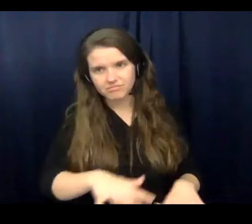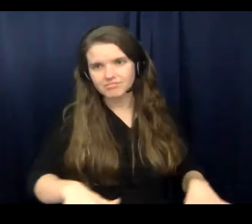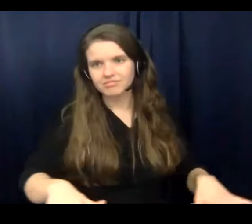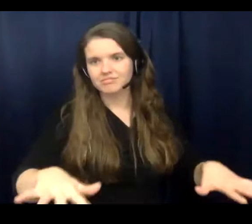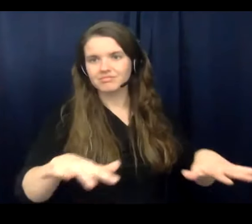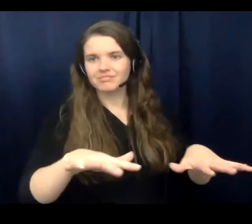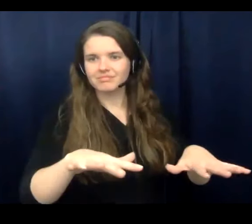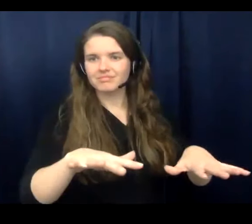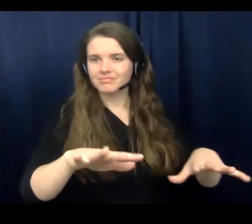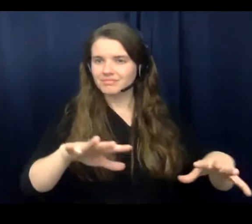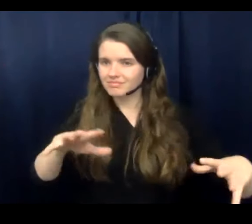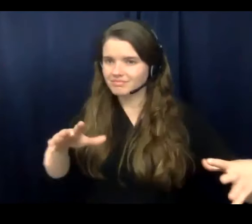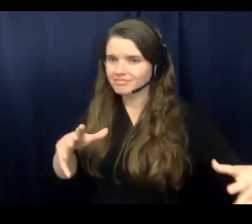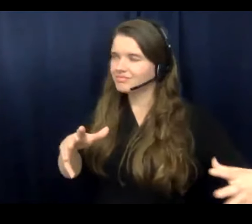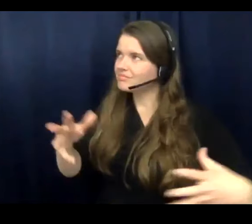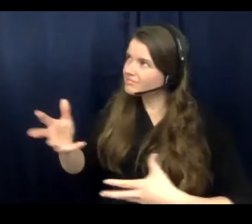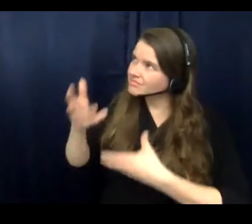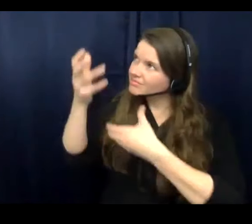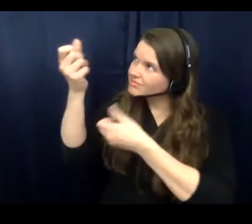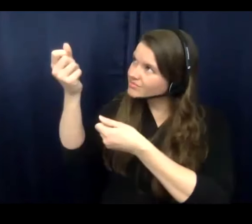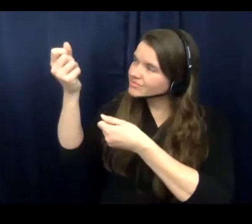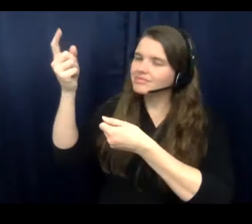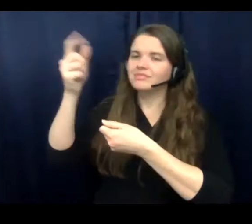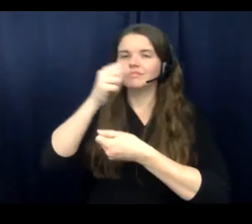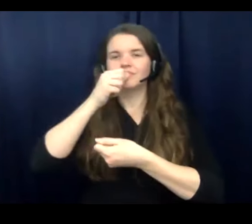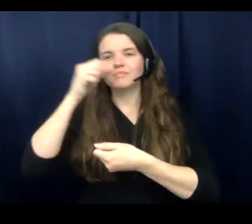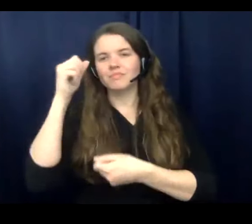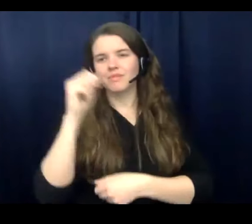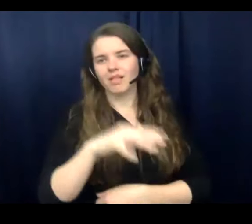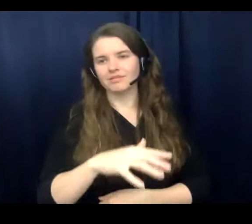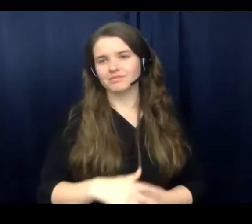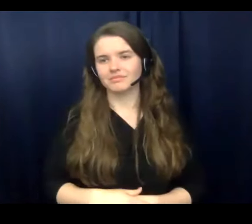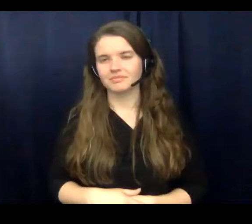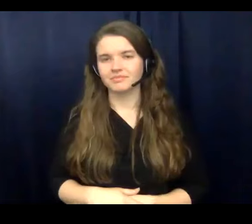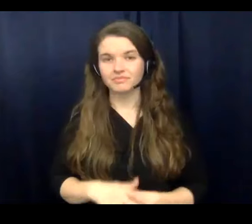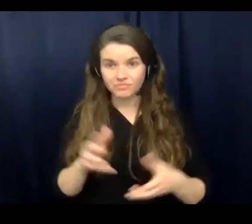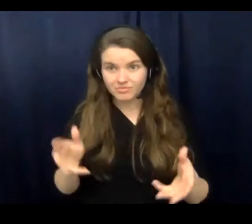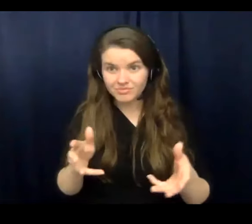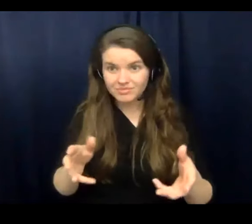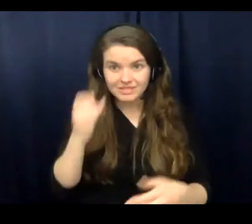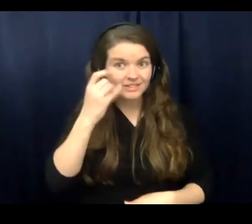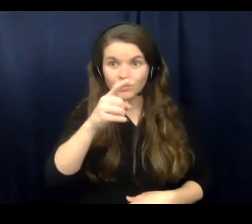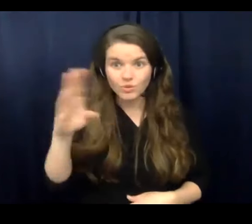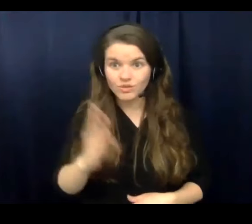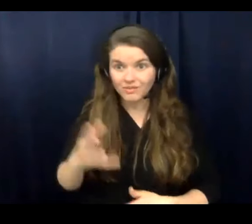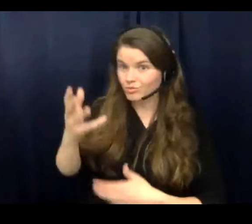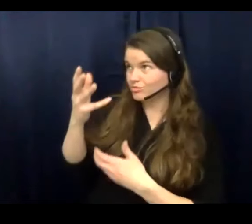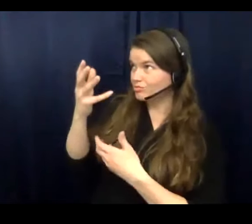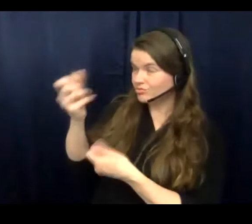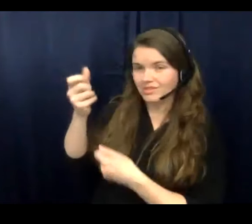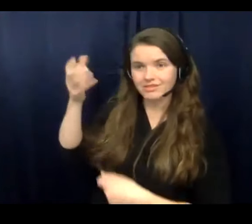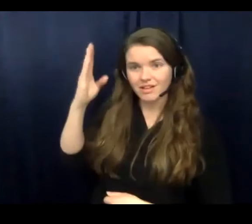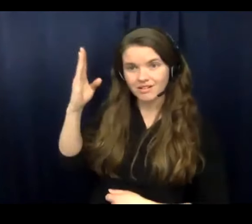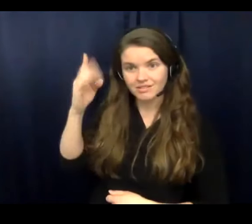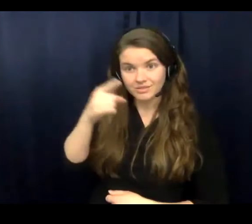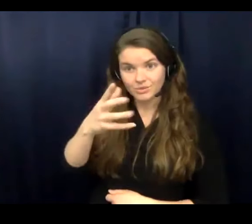their trust in him. I want to encourage you today. If you've never put your trust in God, you want to join the